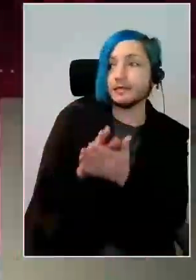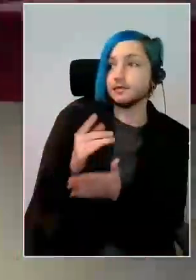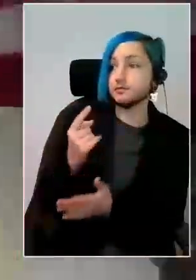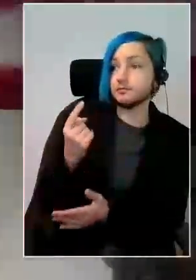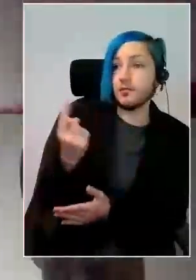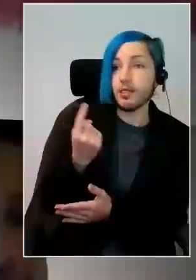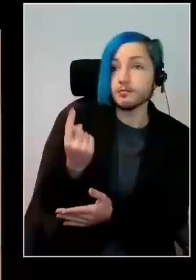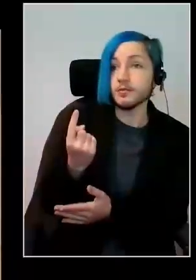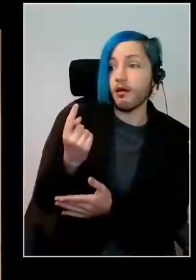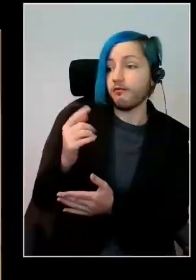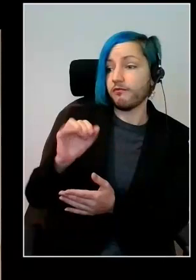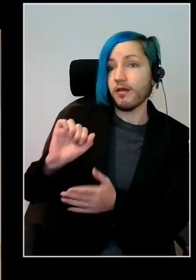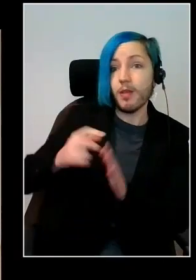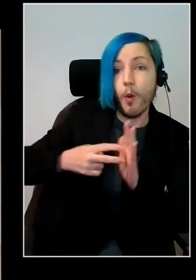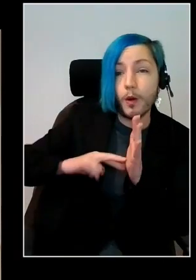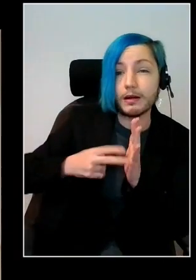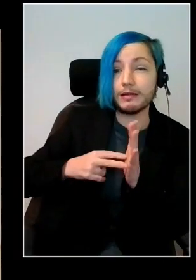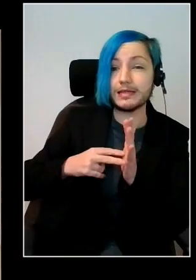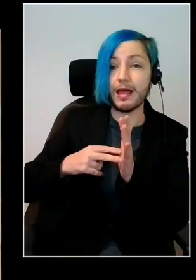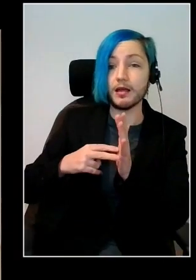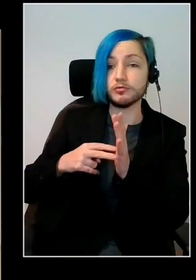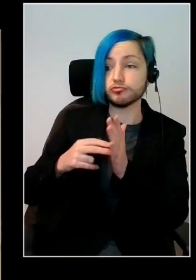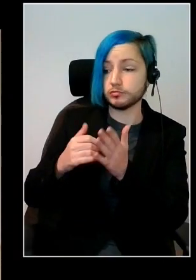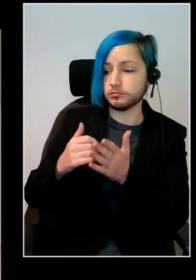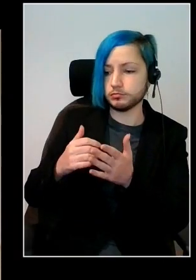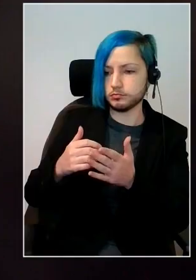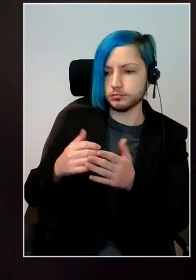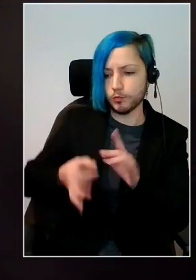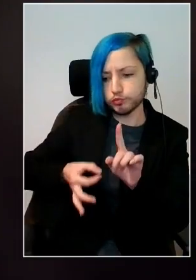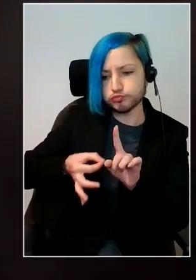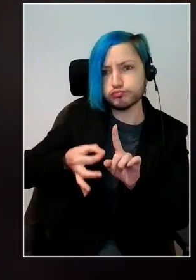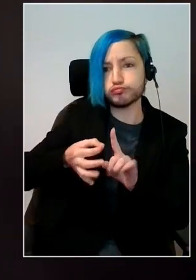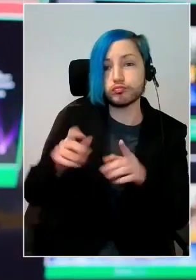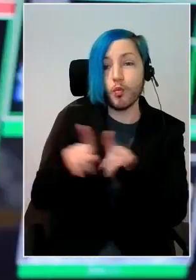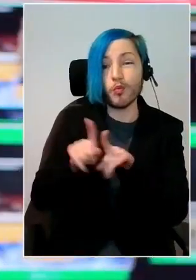but also will benefit other organisations going forward.